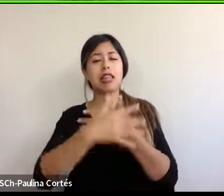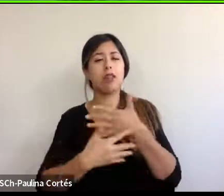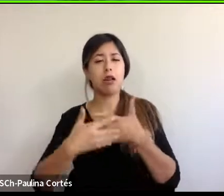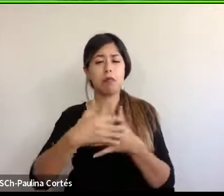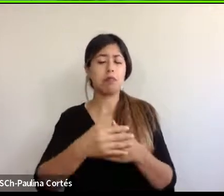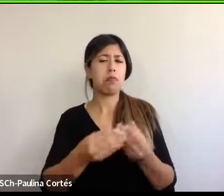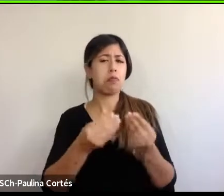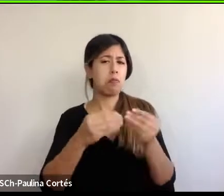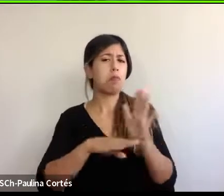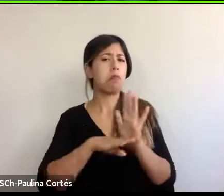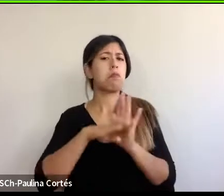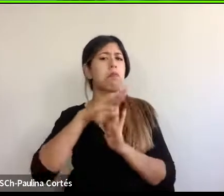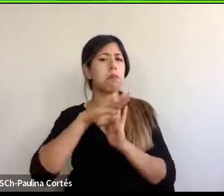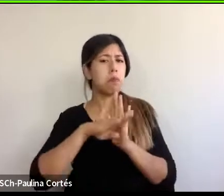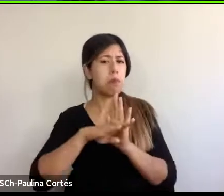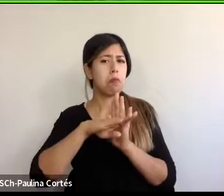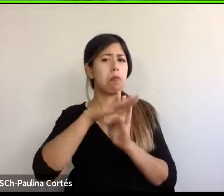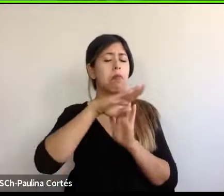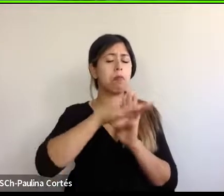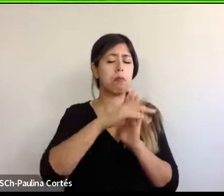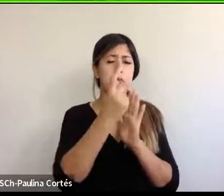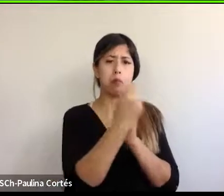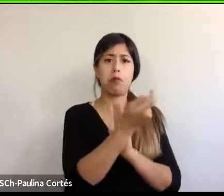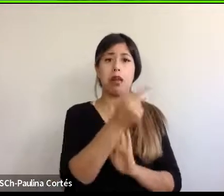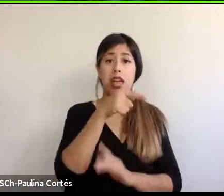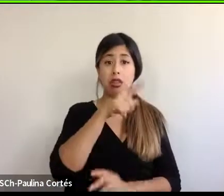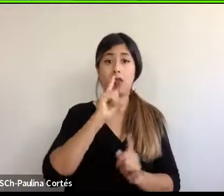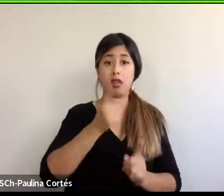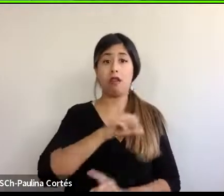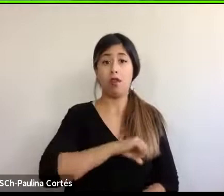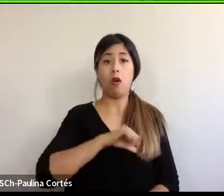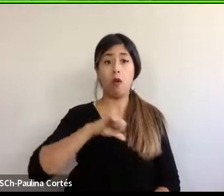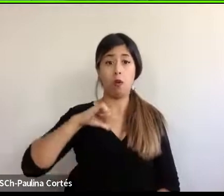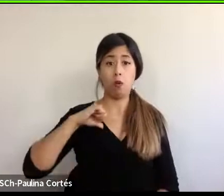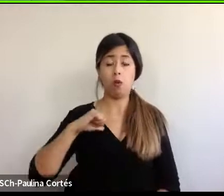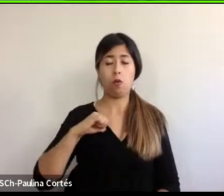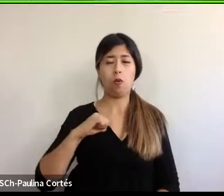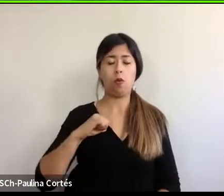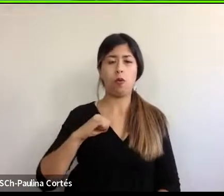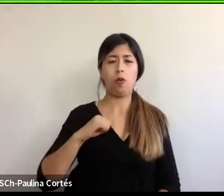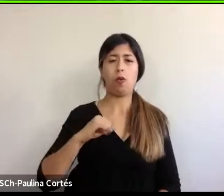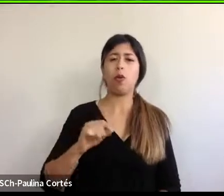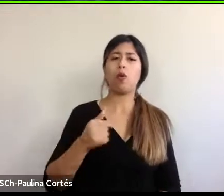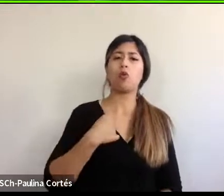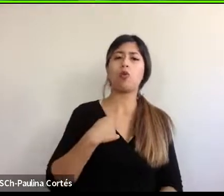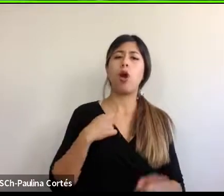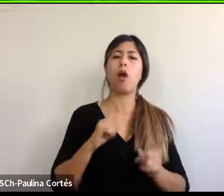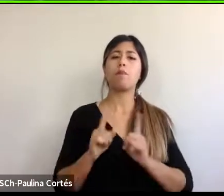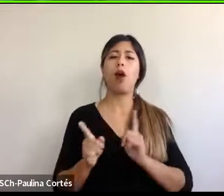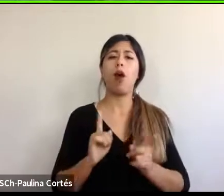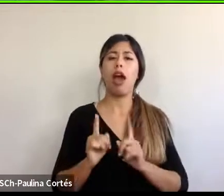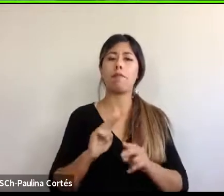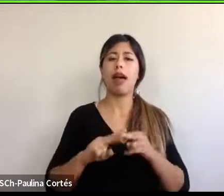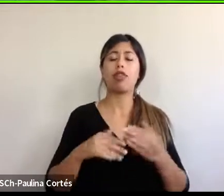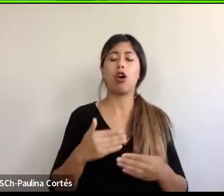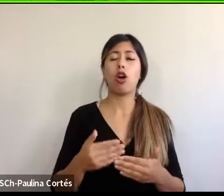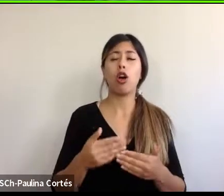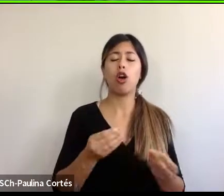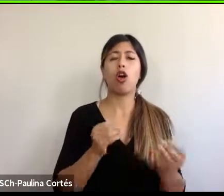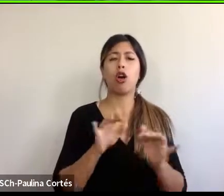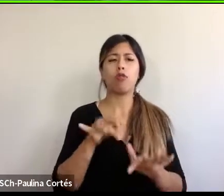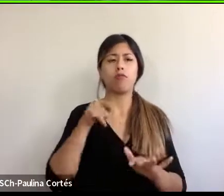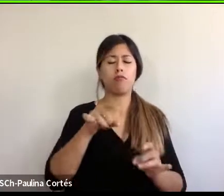of. And as a programmer, I found that it was very, very pleasing to watch films from your